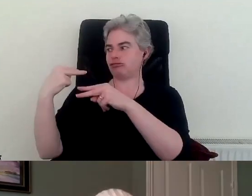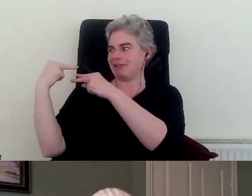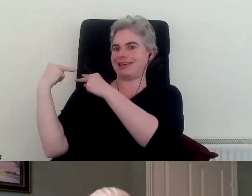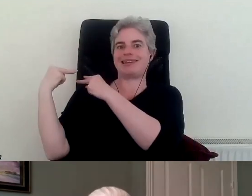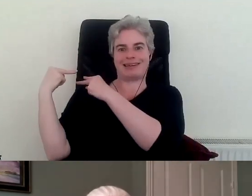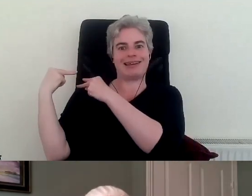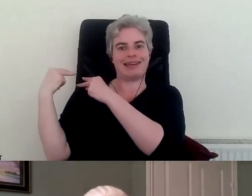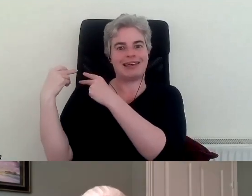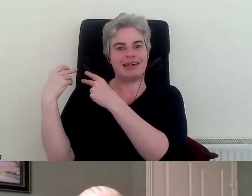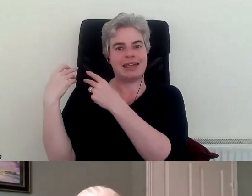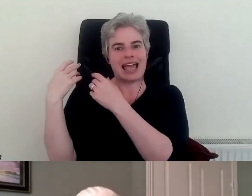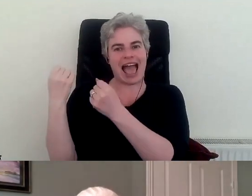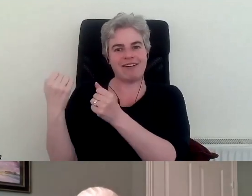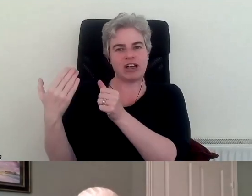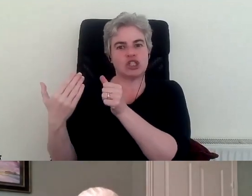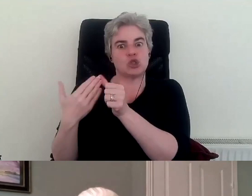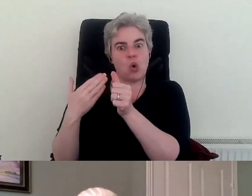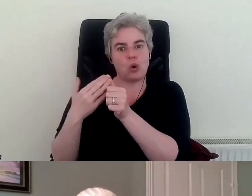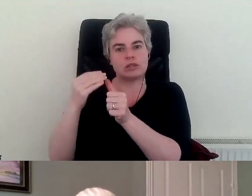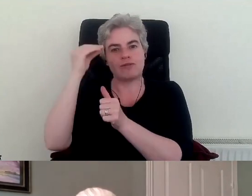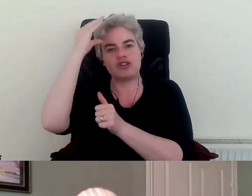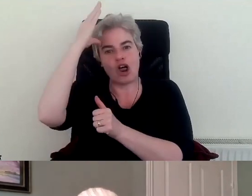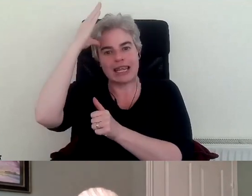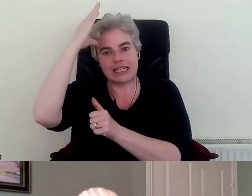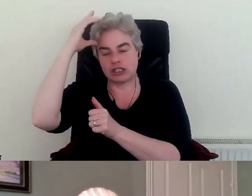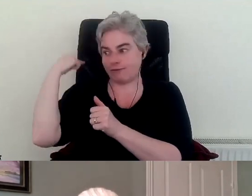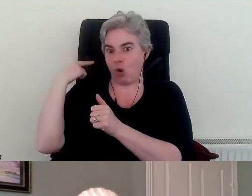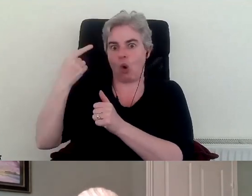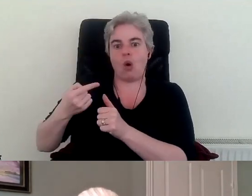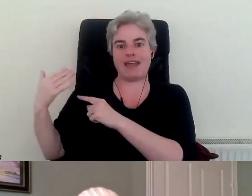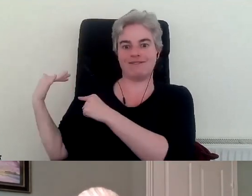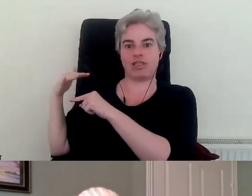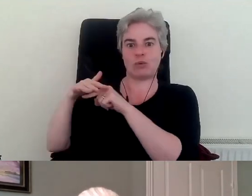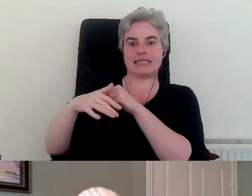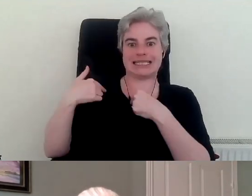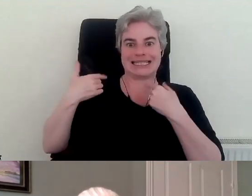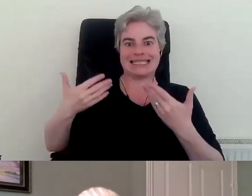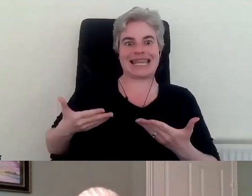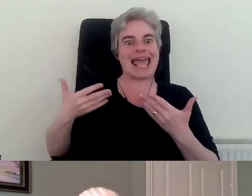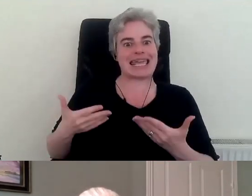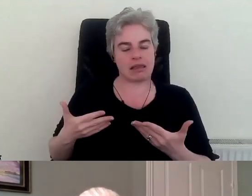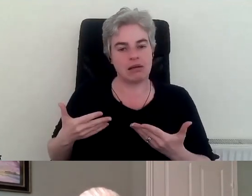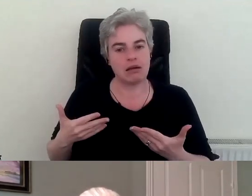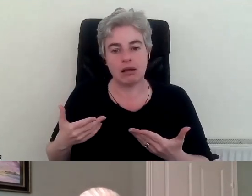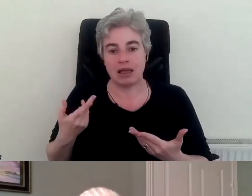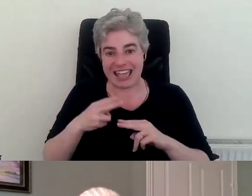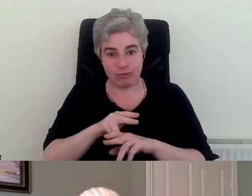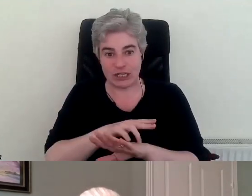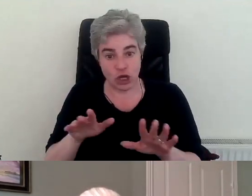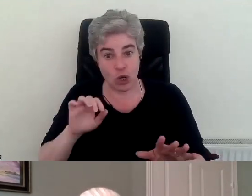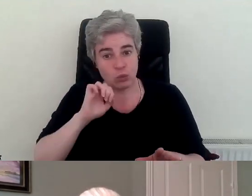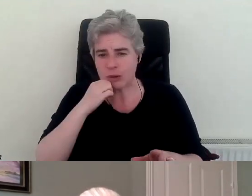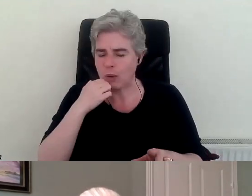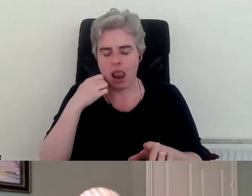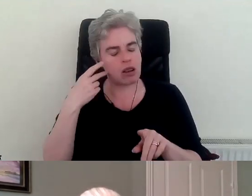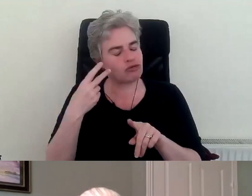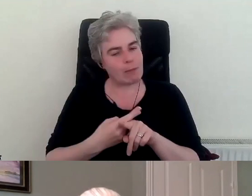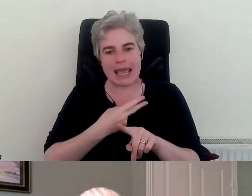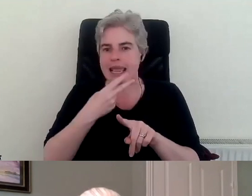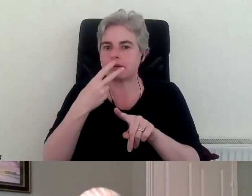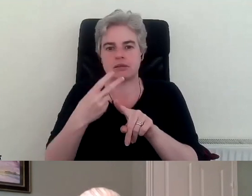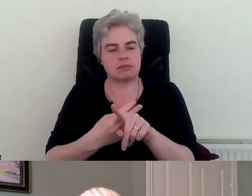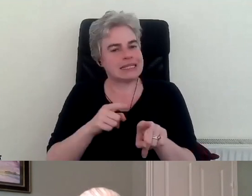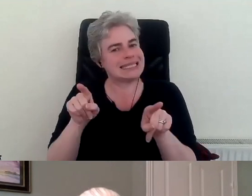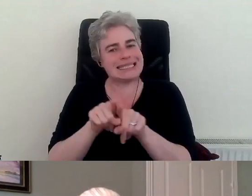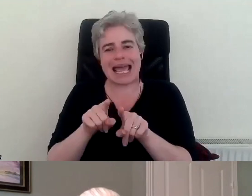a source of our knowledge for today. If not, we will end up doing the same mistake as